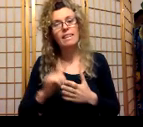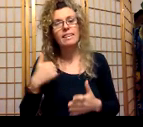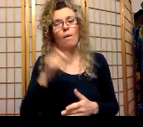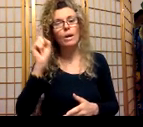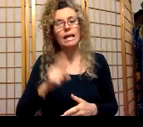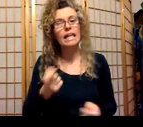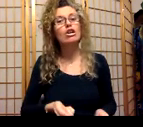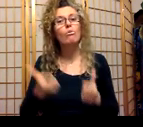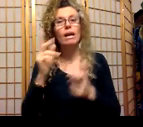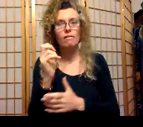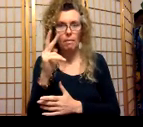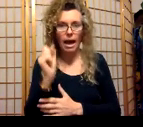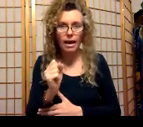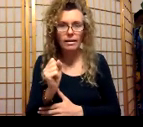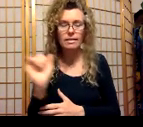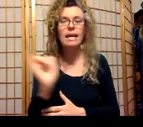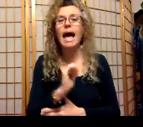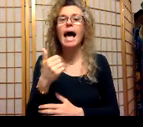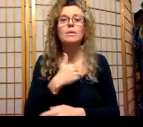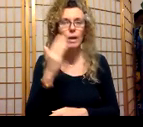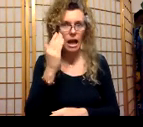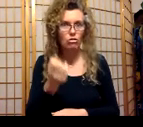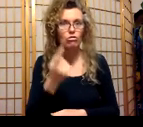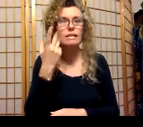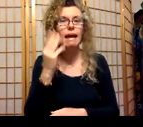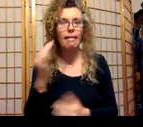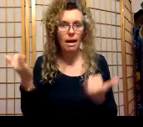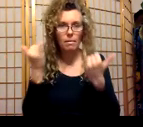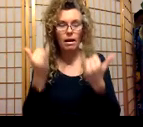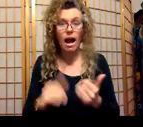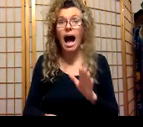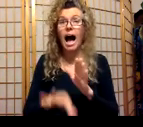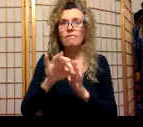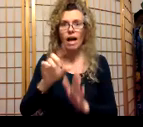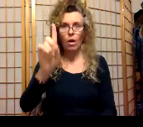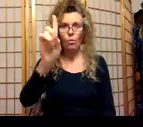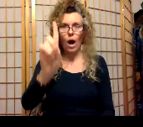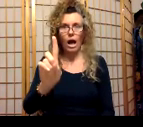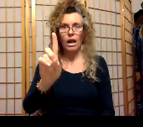That we need to get rid of the banks as we know them currently. I found one.